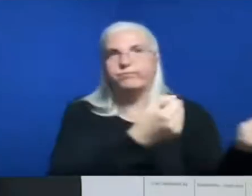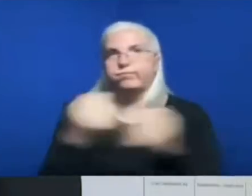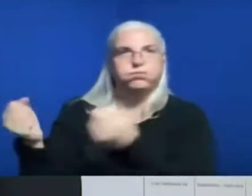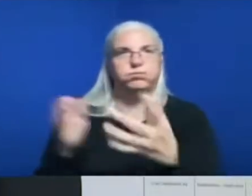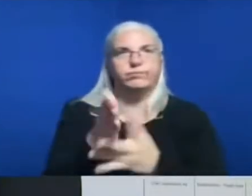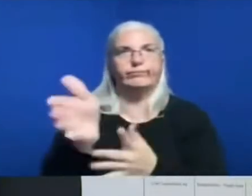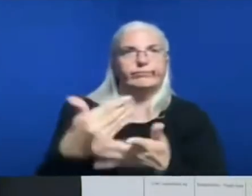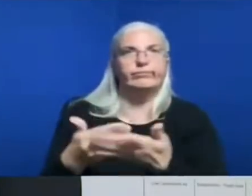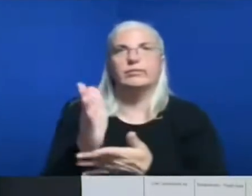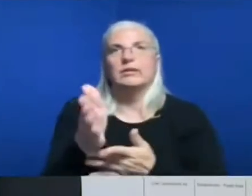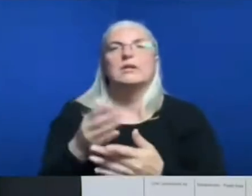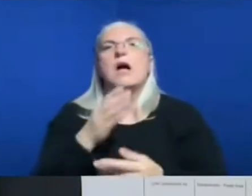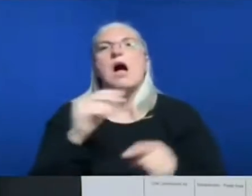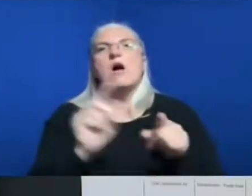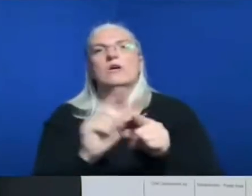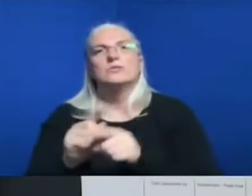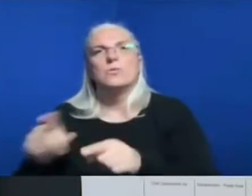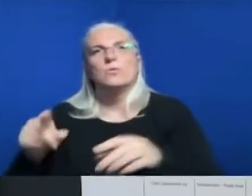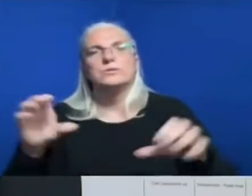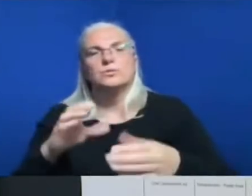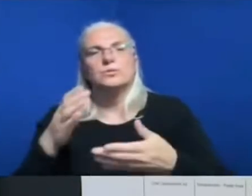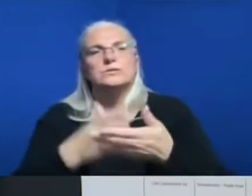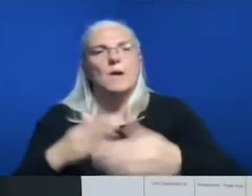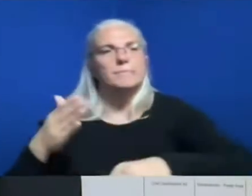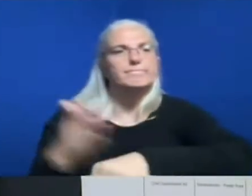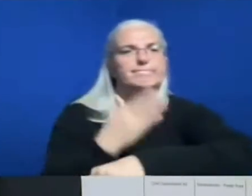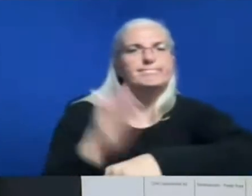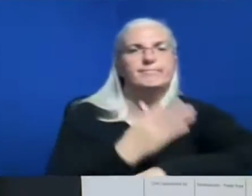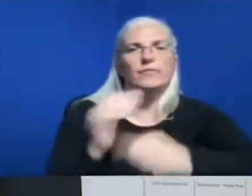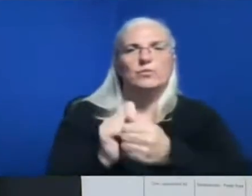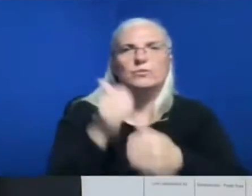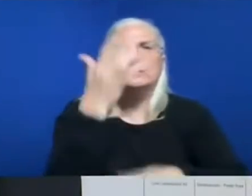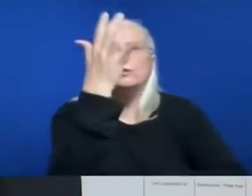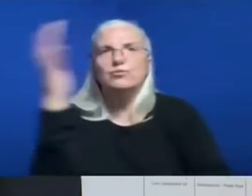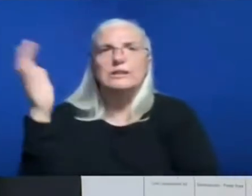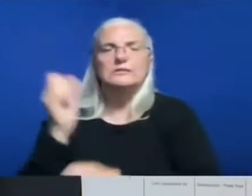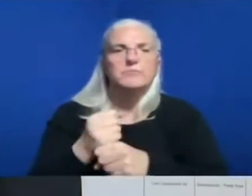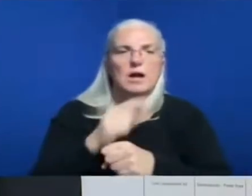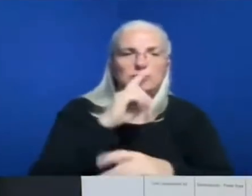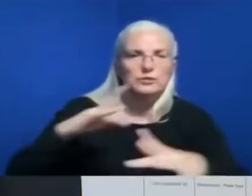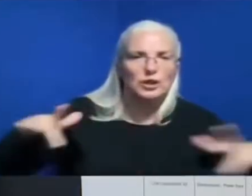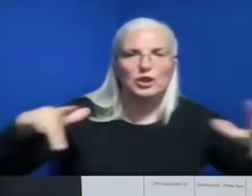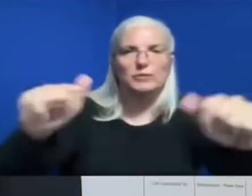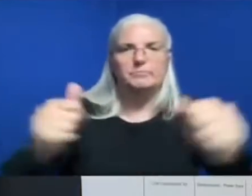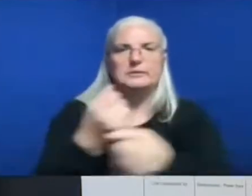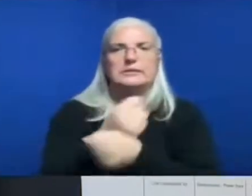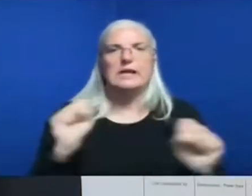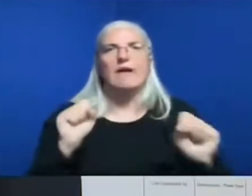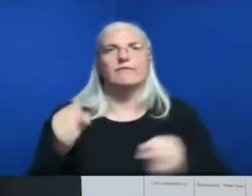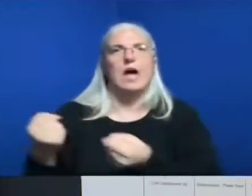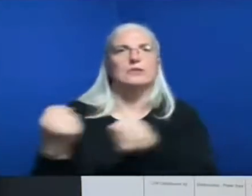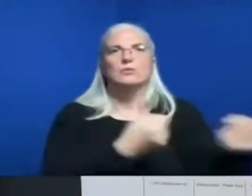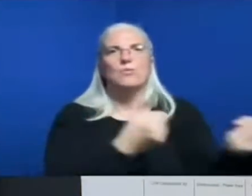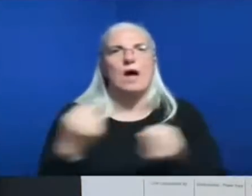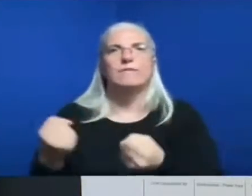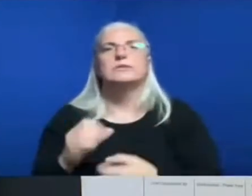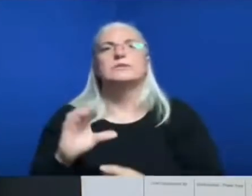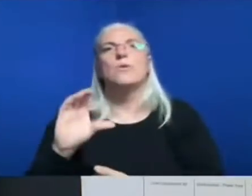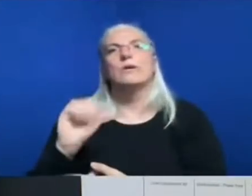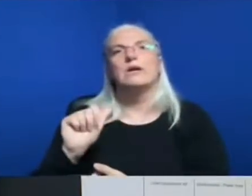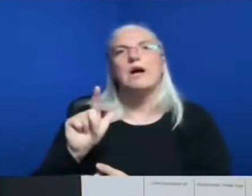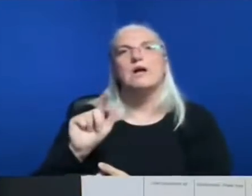to ensure it's safe to be driven on again. Caltrans appreciates all local communities for their support and understanding them in